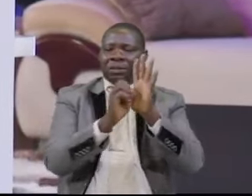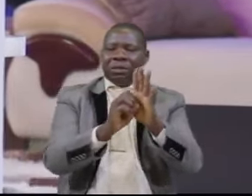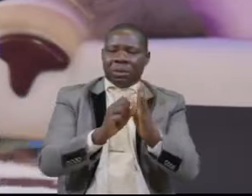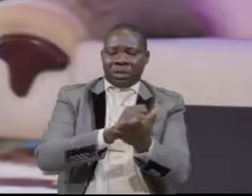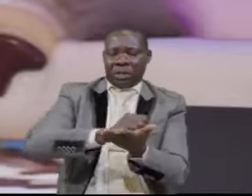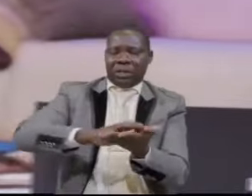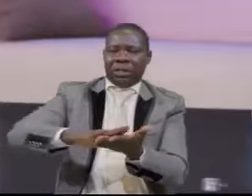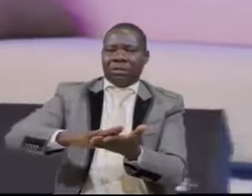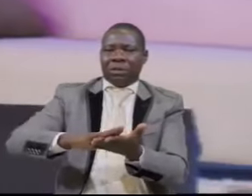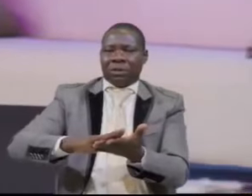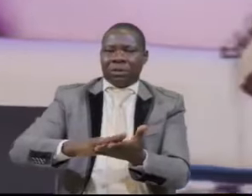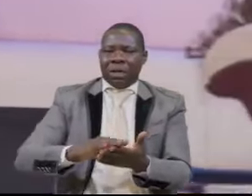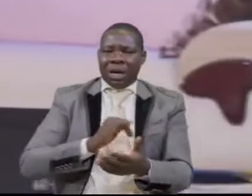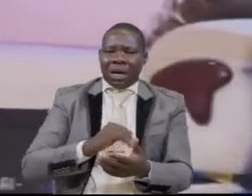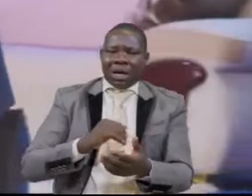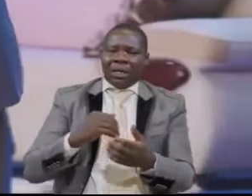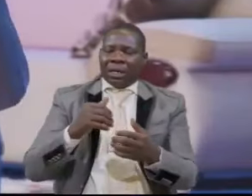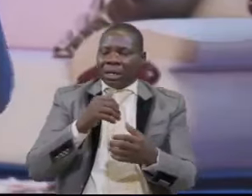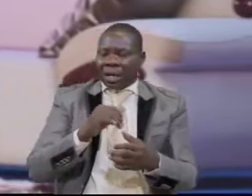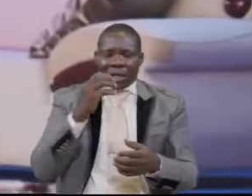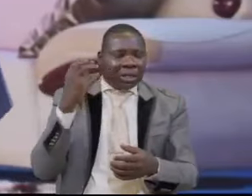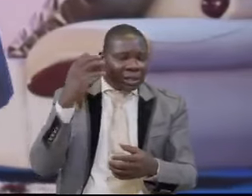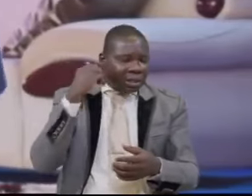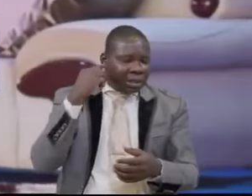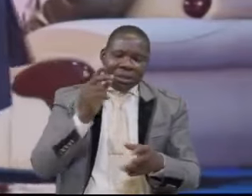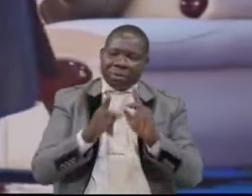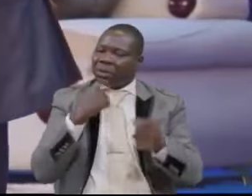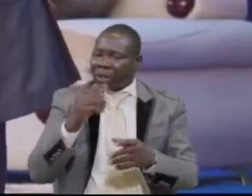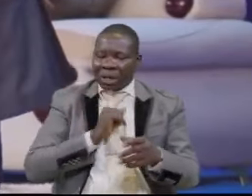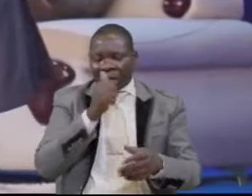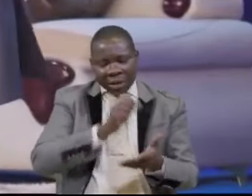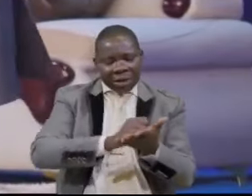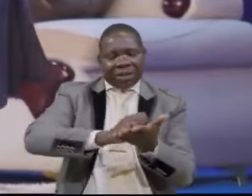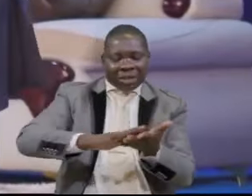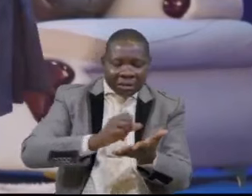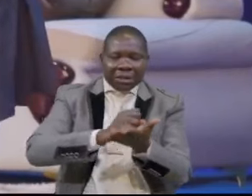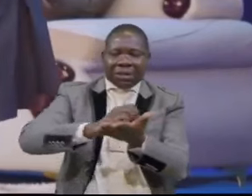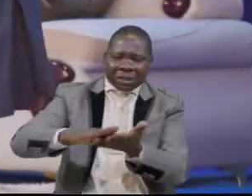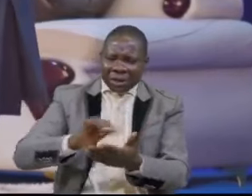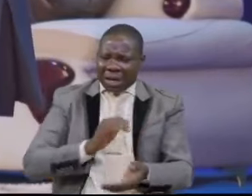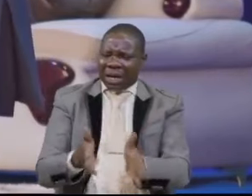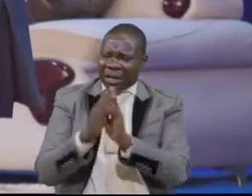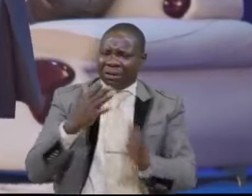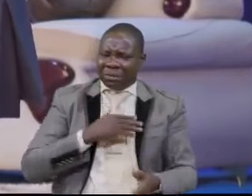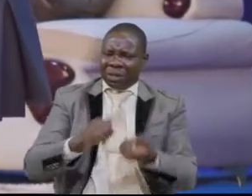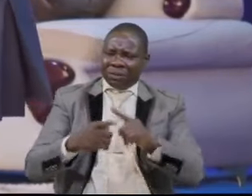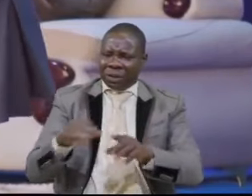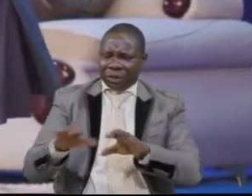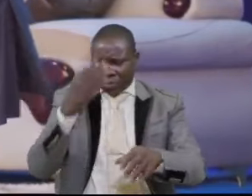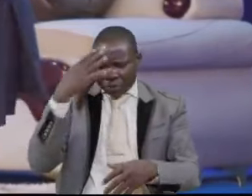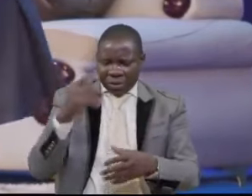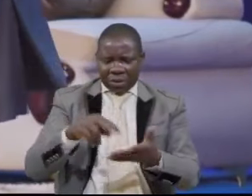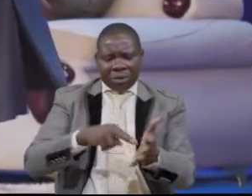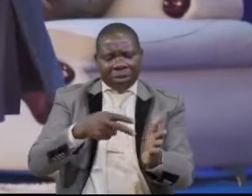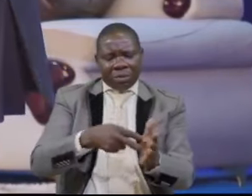I'm sanctified, I'm sanctified, I'm sanctified. And I'm asking, my friend, do you know the meaning of I'm sanctified? The